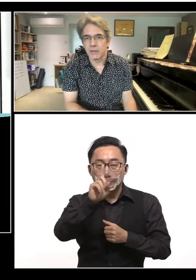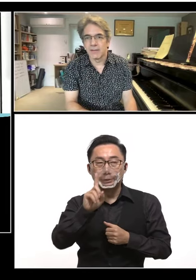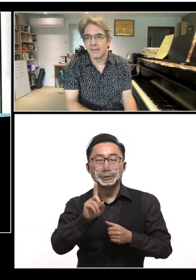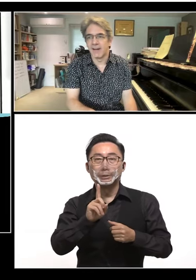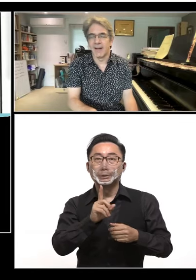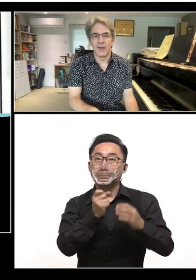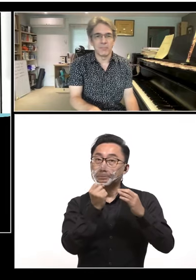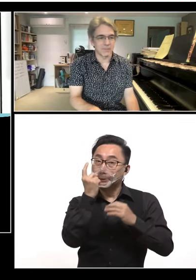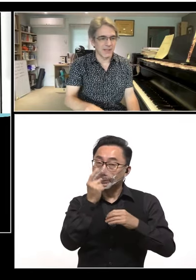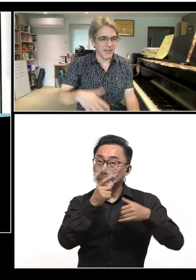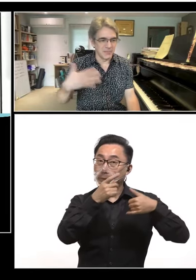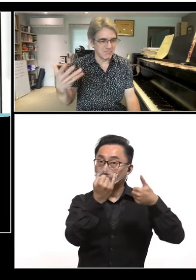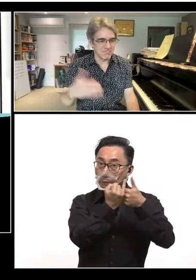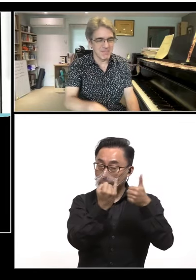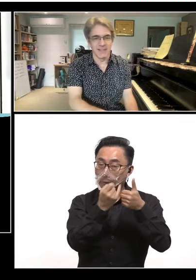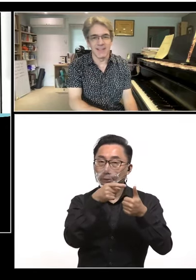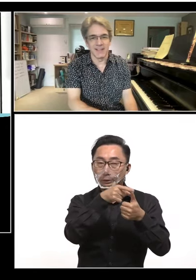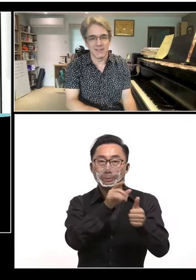expert